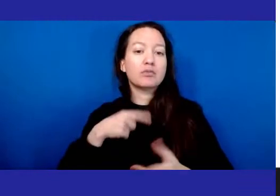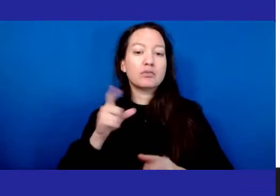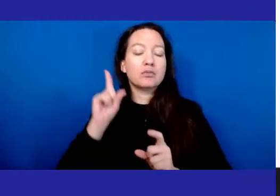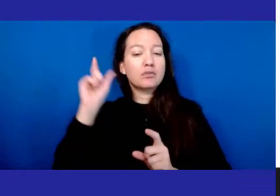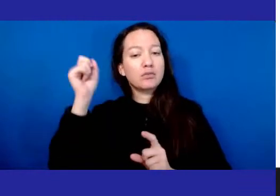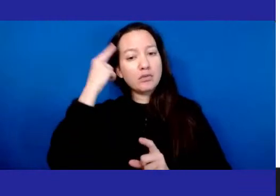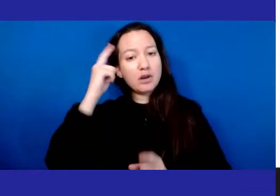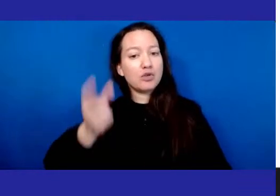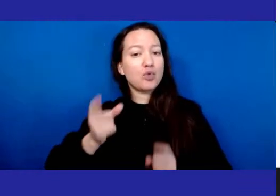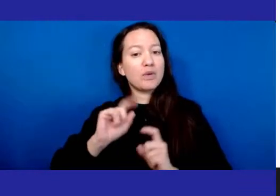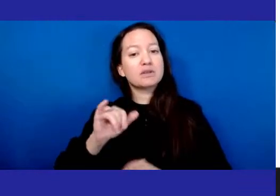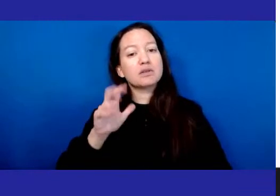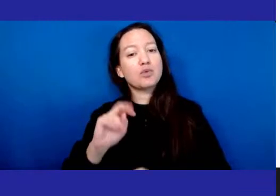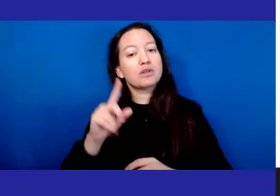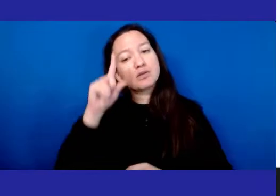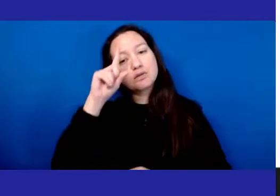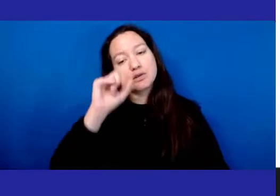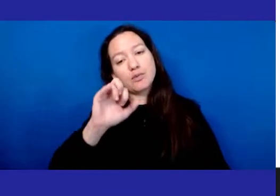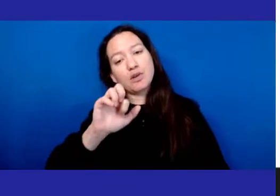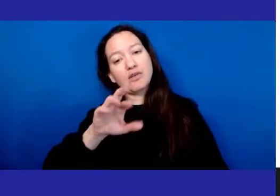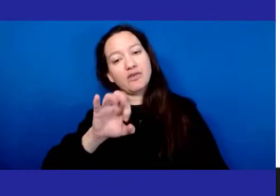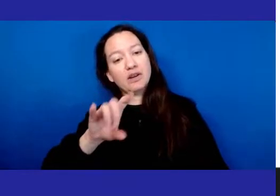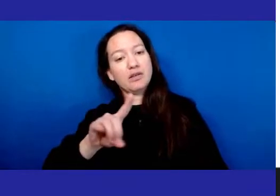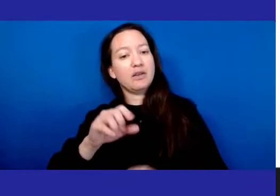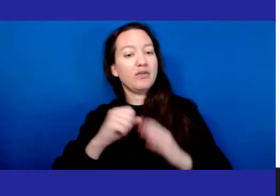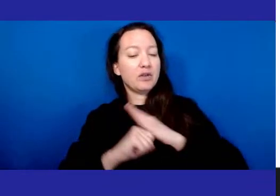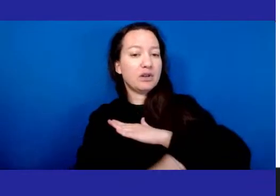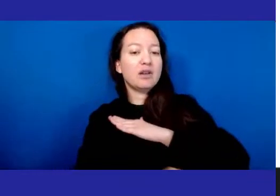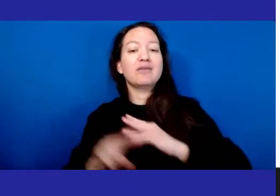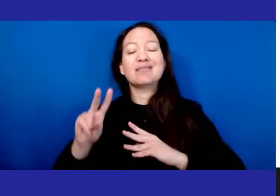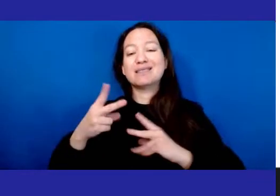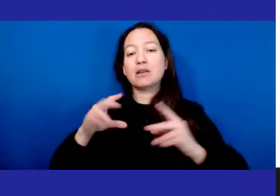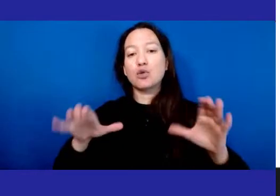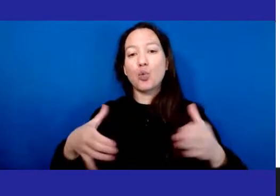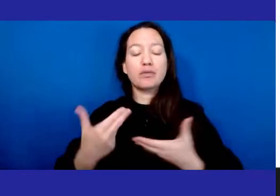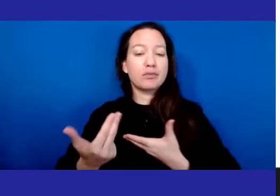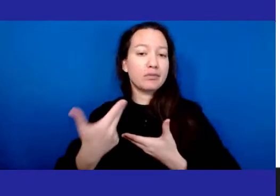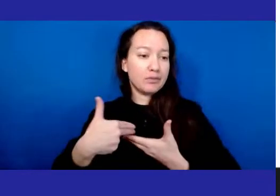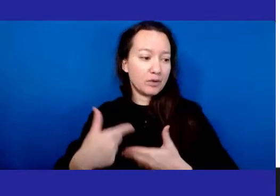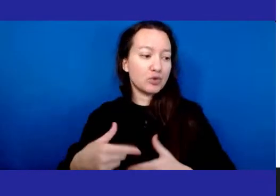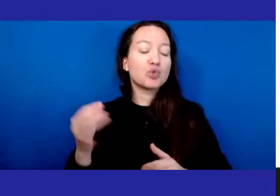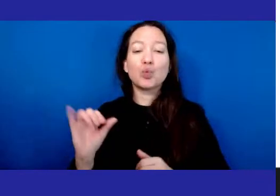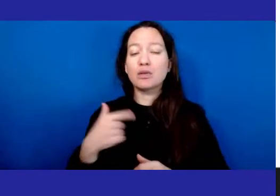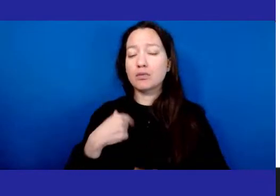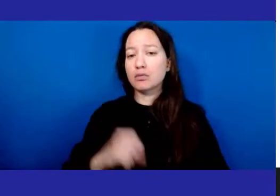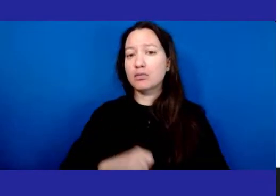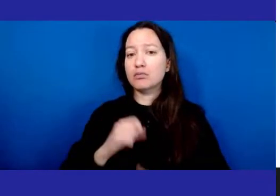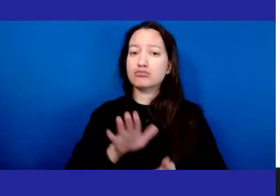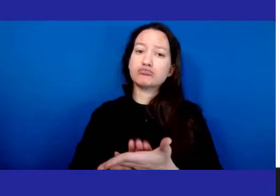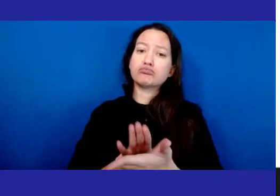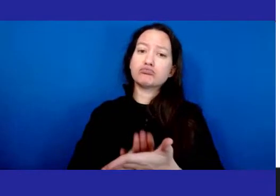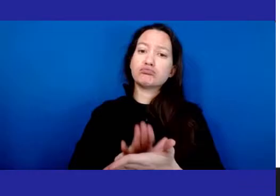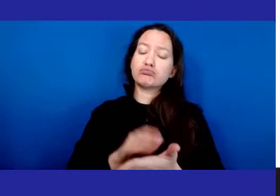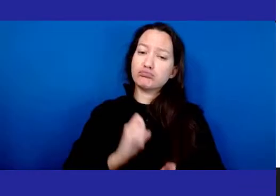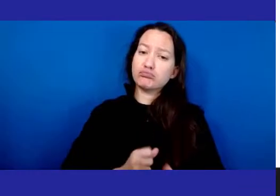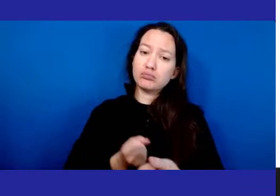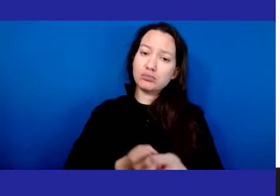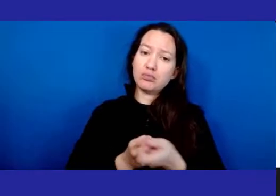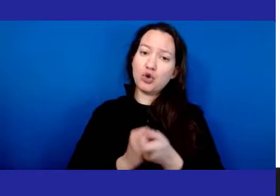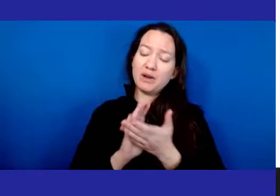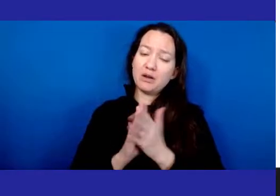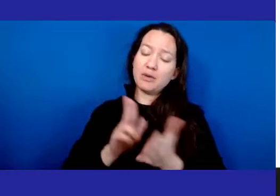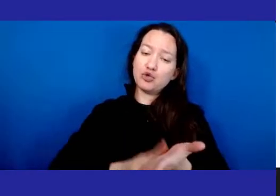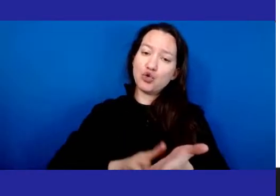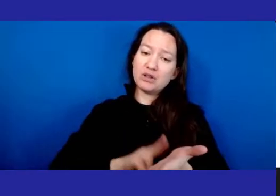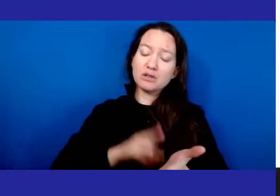Summerfield Foundation. We have a second cohort currently enrolling as well. We're really proud of them and supporting them to become nurses who will